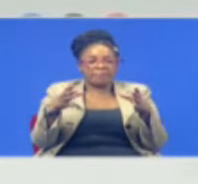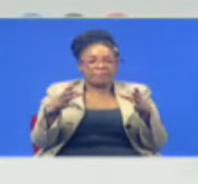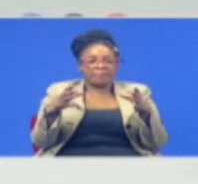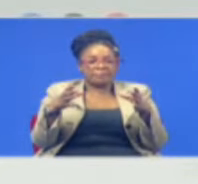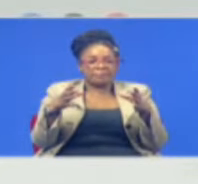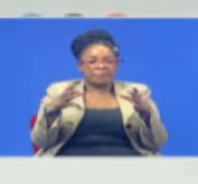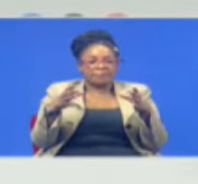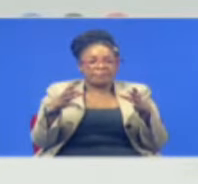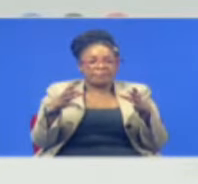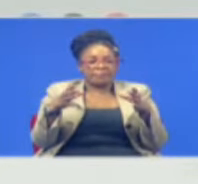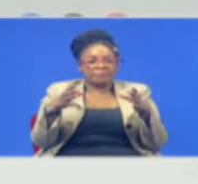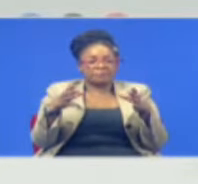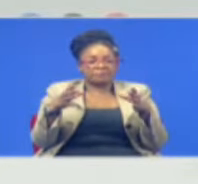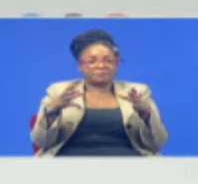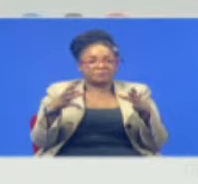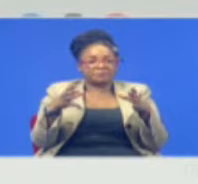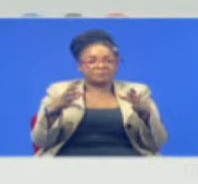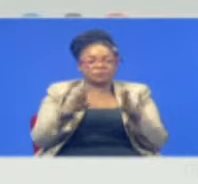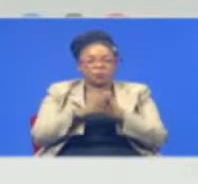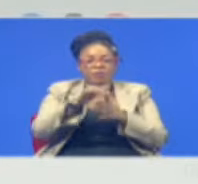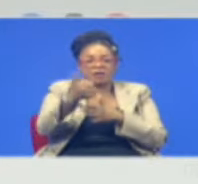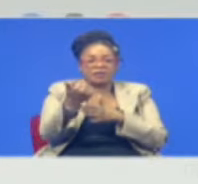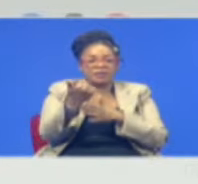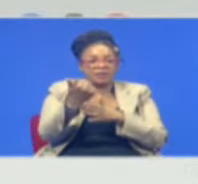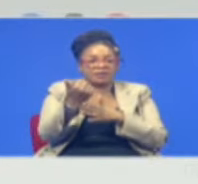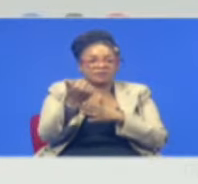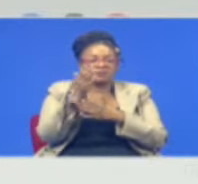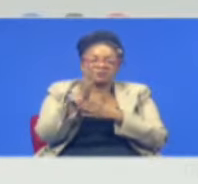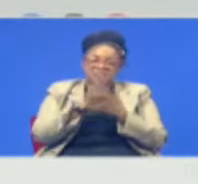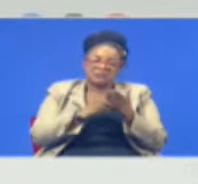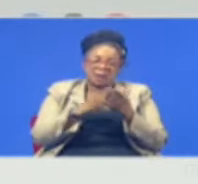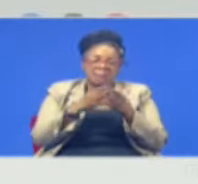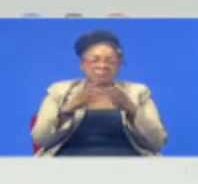of others. Some teams have already been